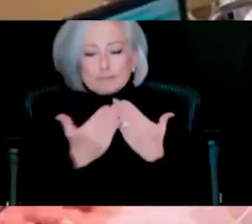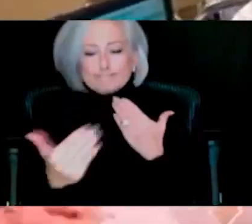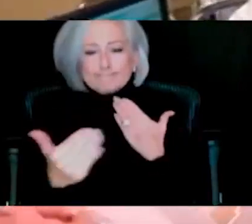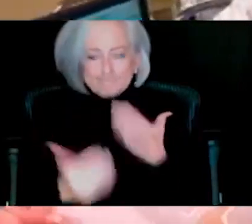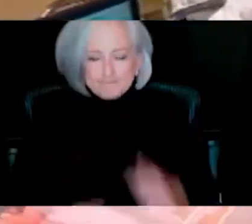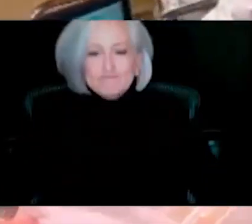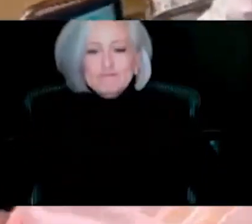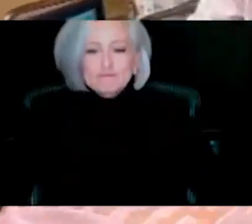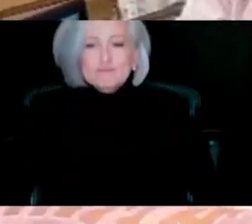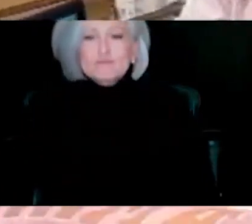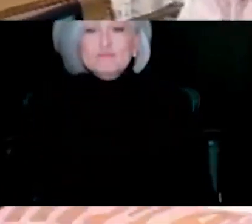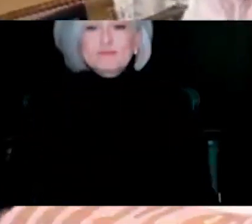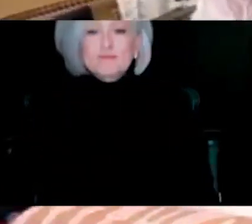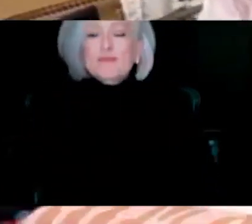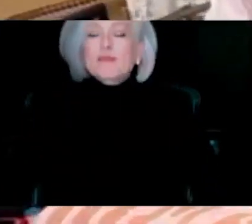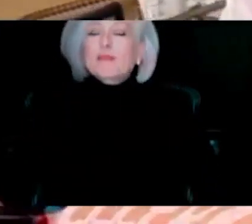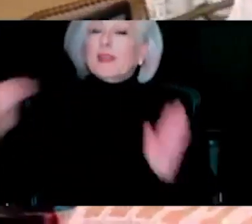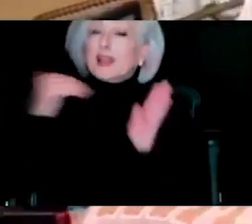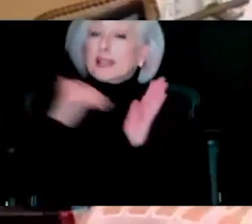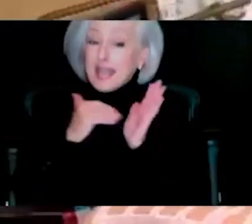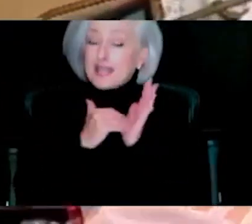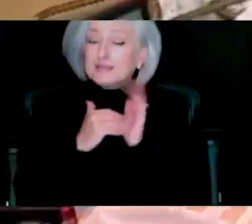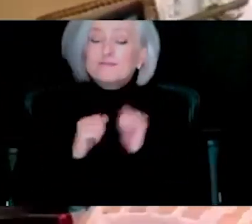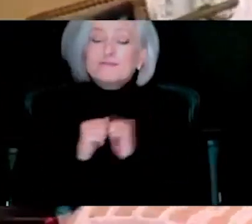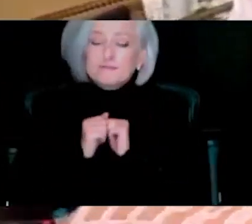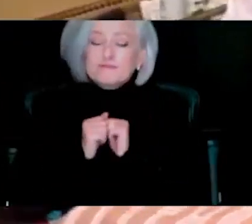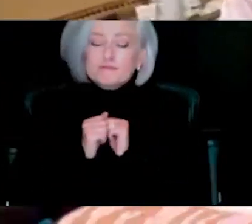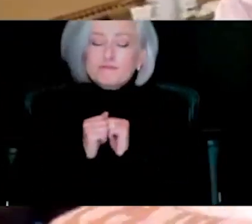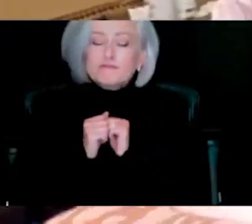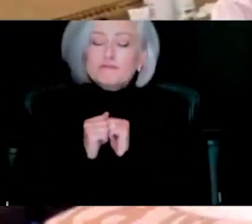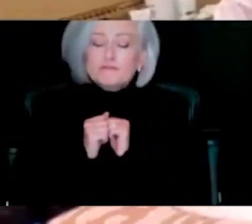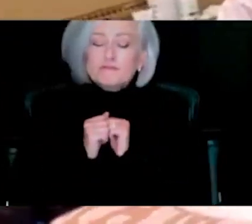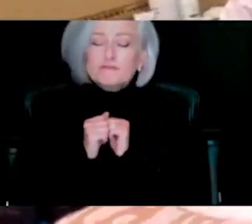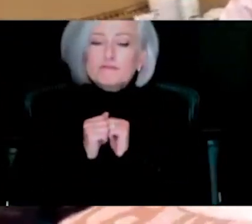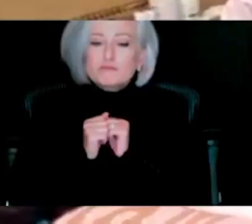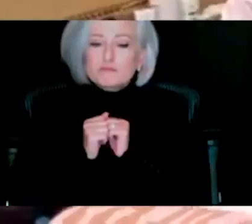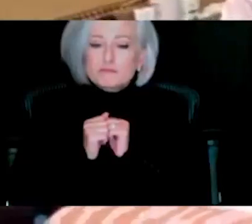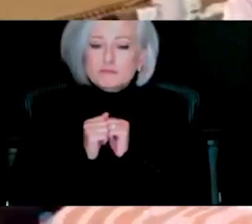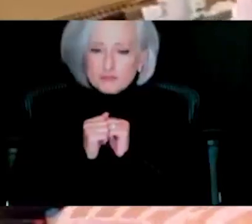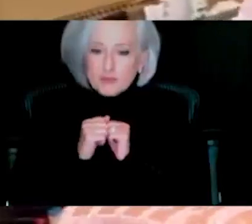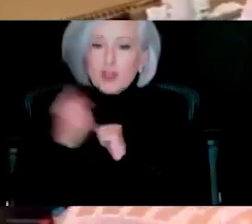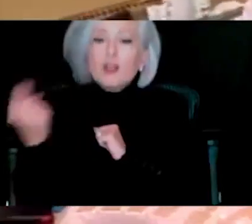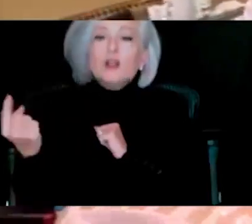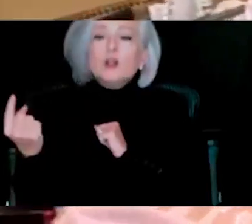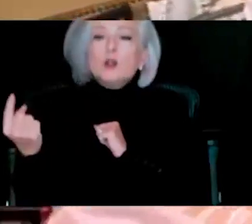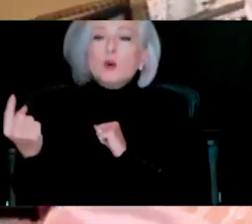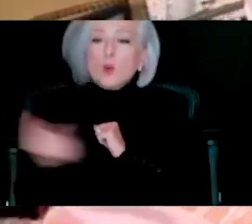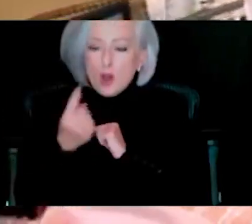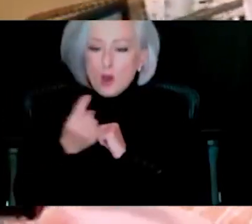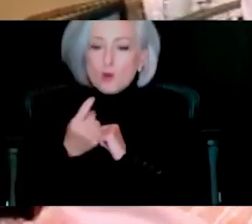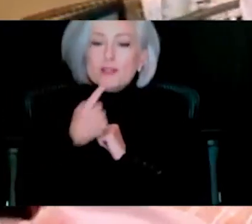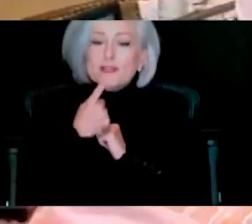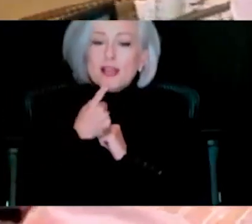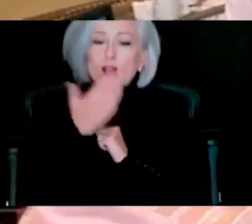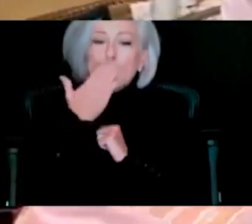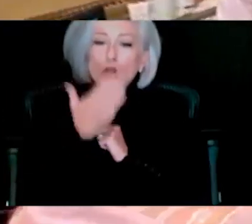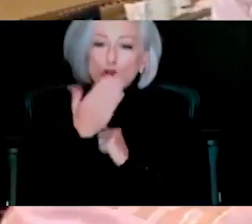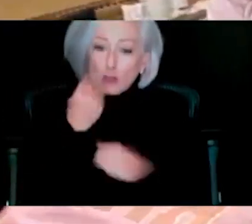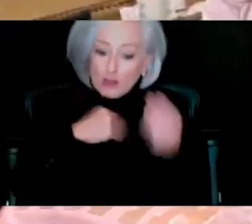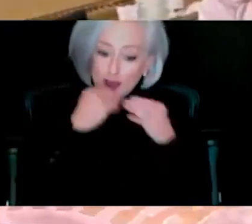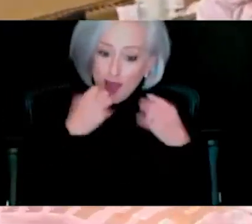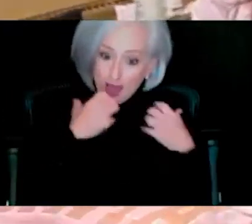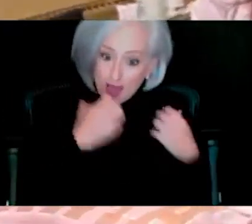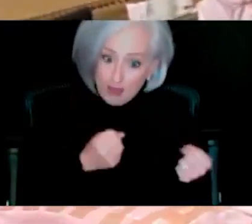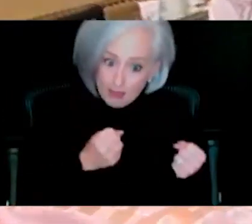This is just, again, circling back around, but, you know, we always a good diet, stay hydrated, you know, I